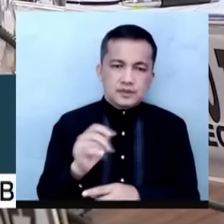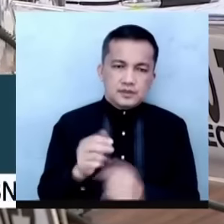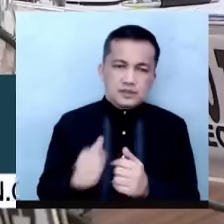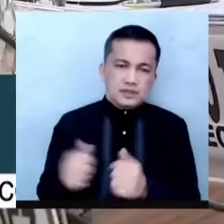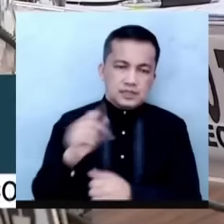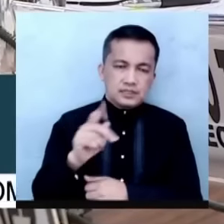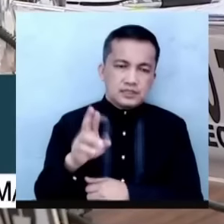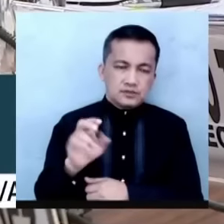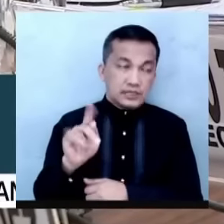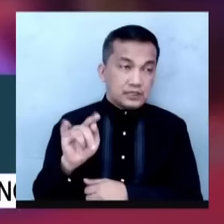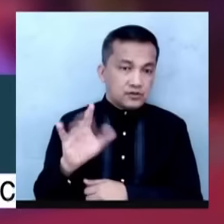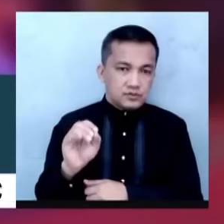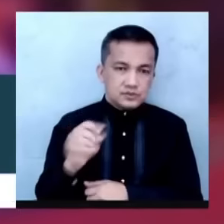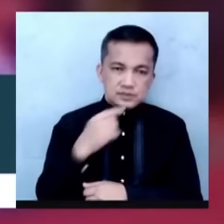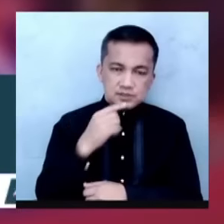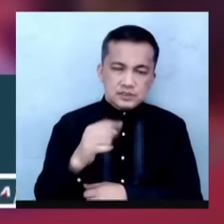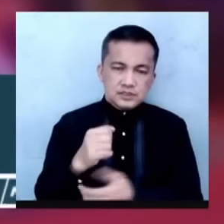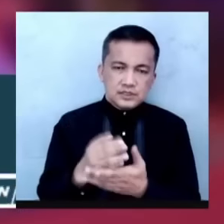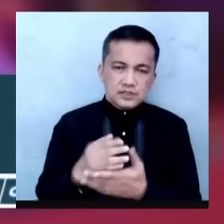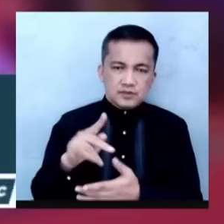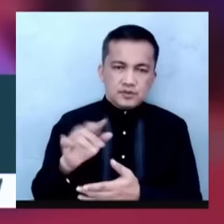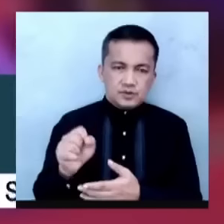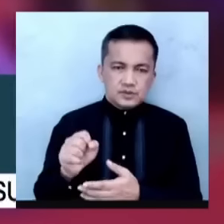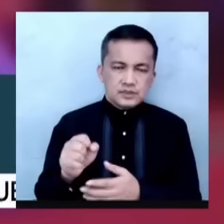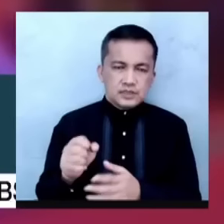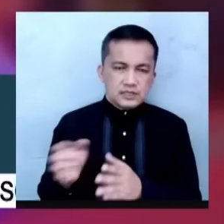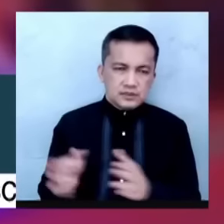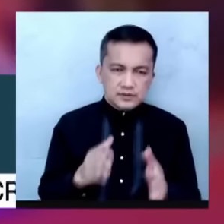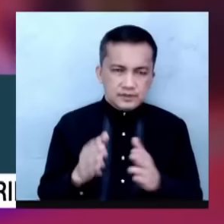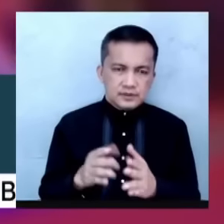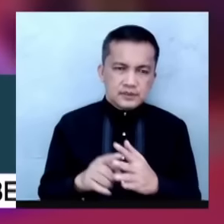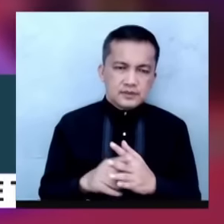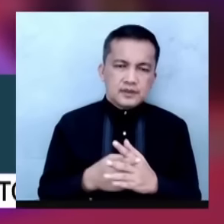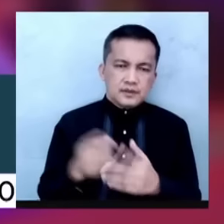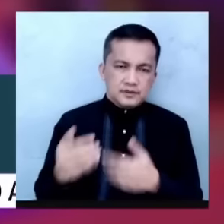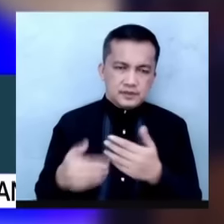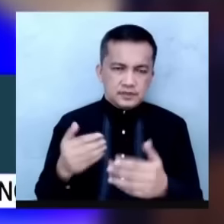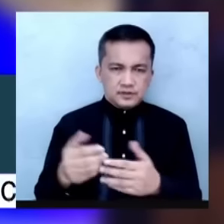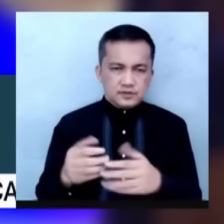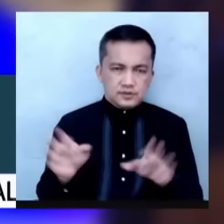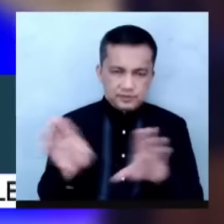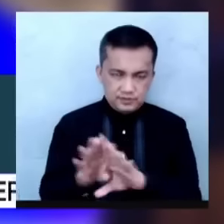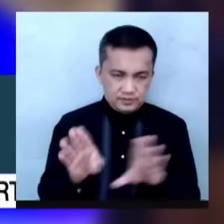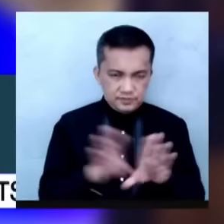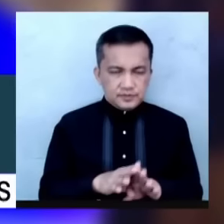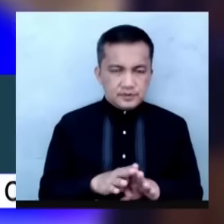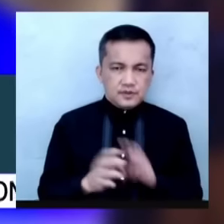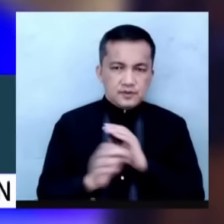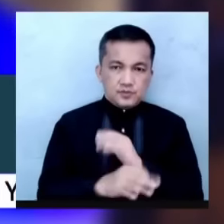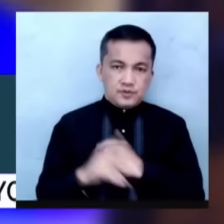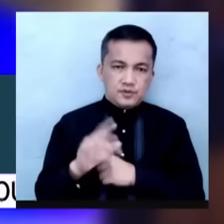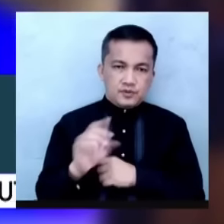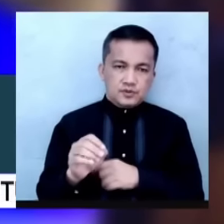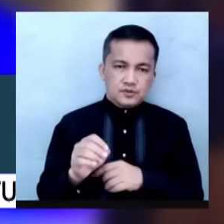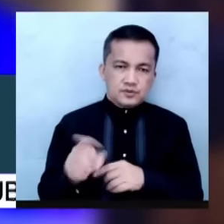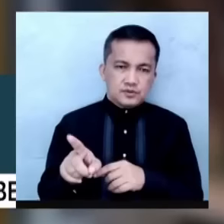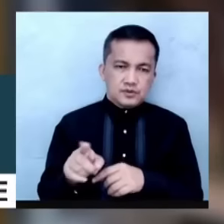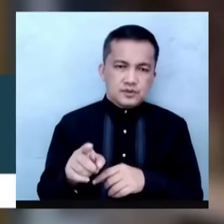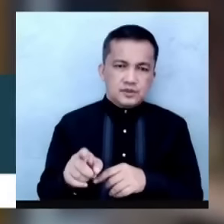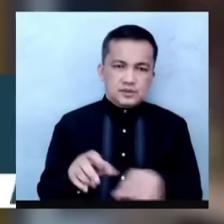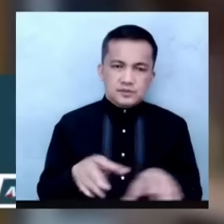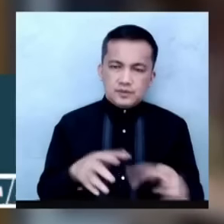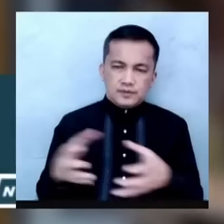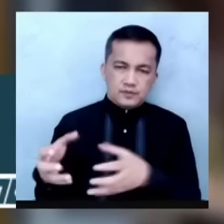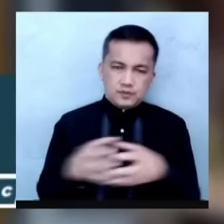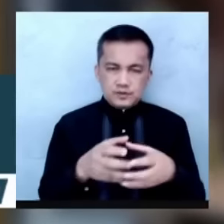Otenco says some POGOs have already begun the process of closing down. He notes foreign POGO workers will be departing in batches. They